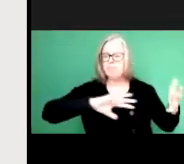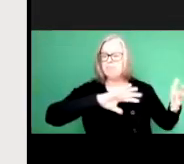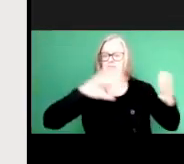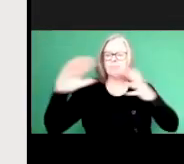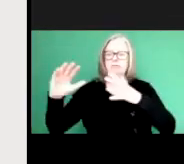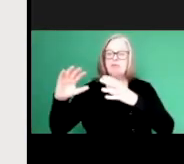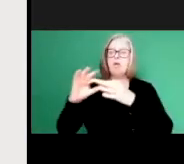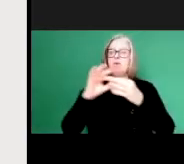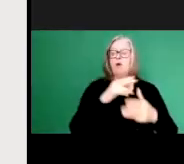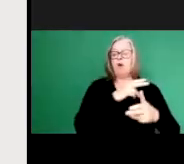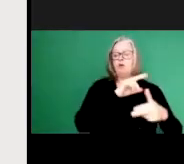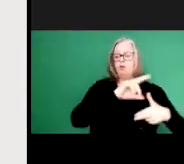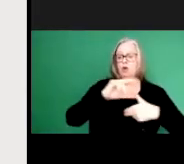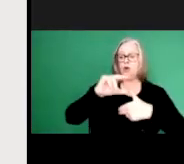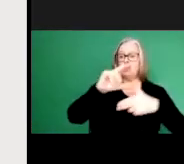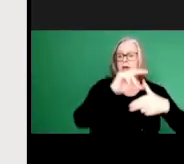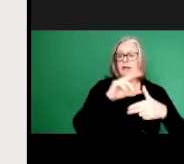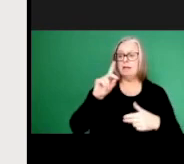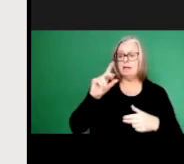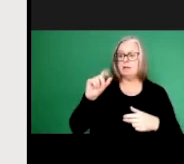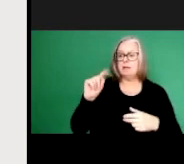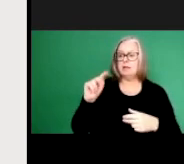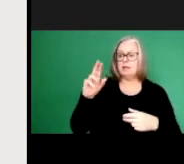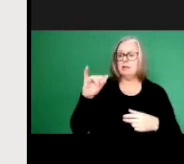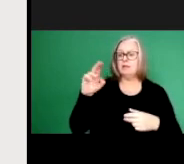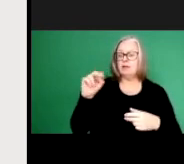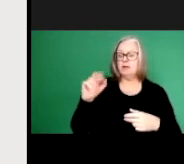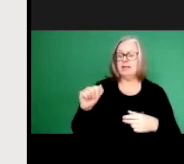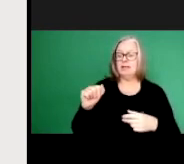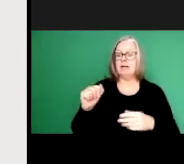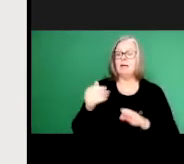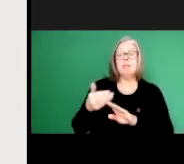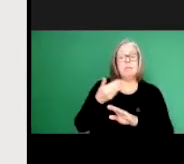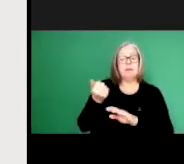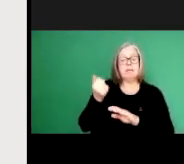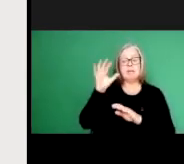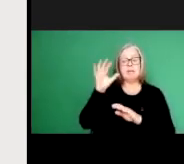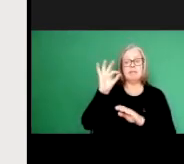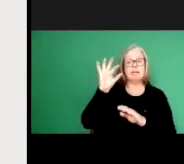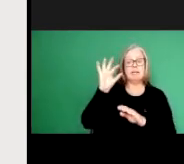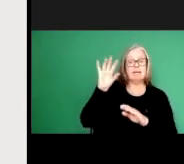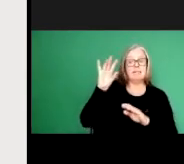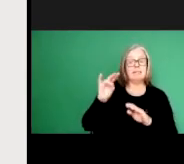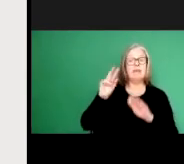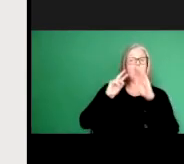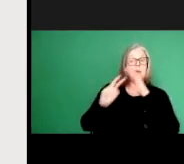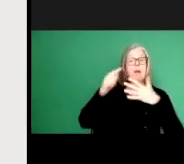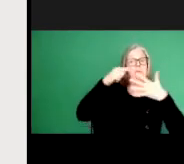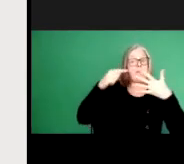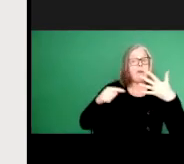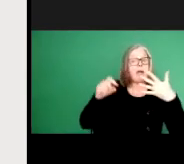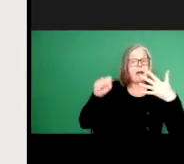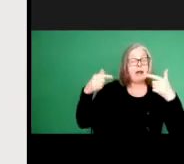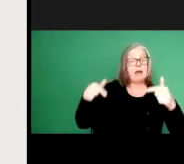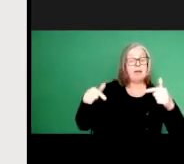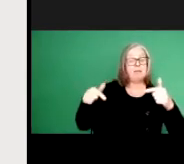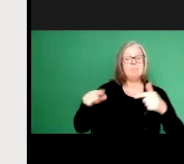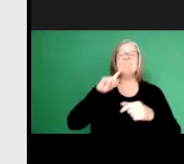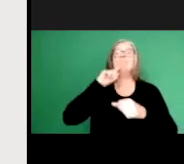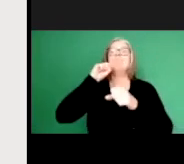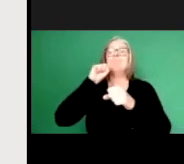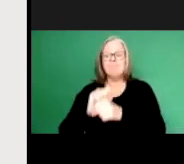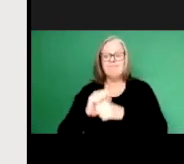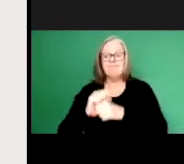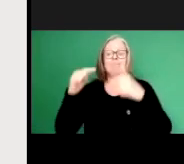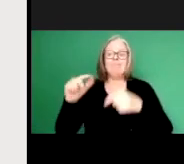hurricane Katrina. And of course, everything that they said in 1997 is exactly how it played out in 2005. Now,